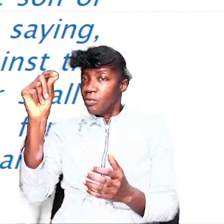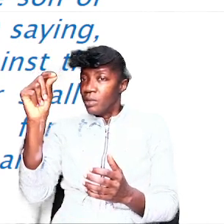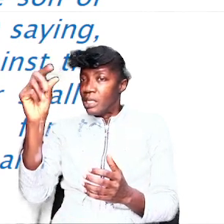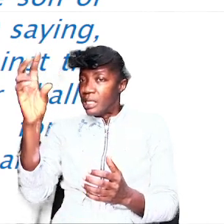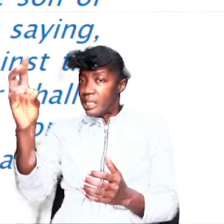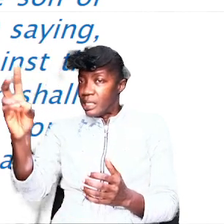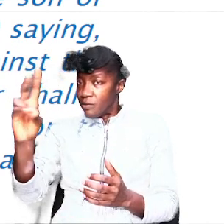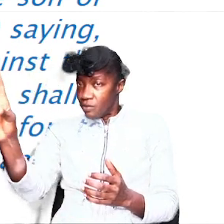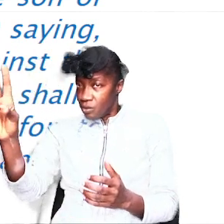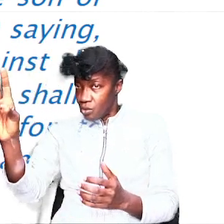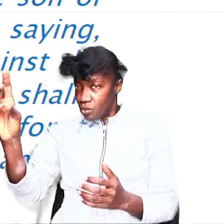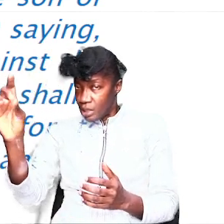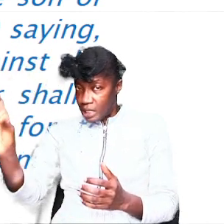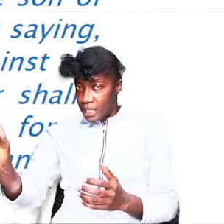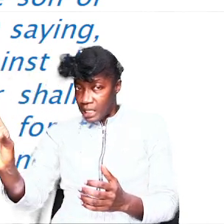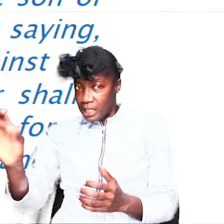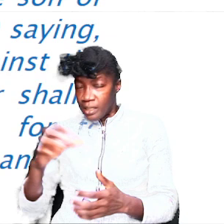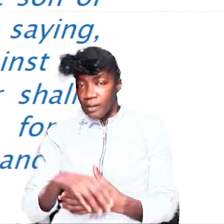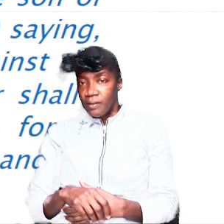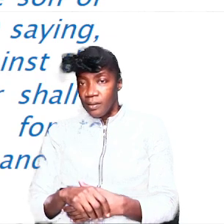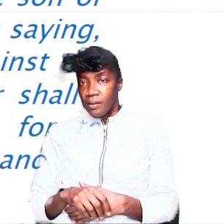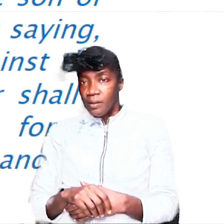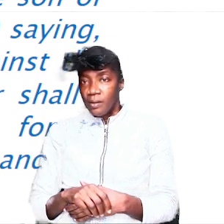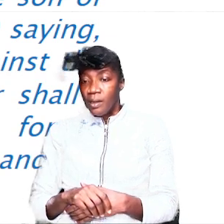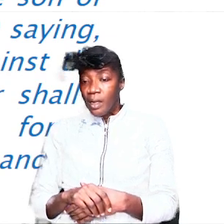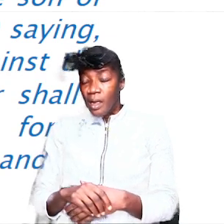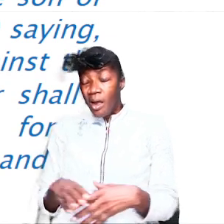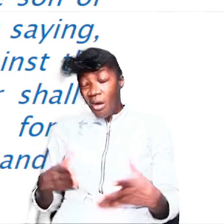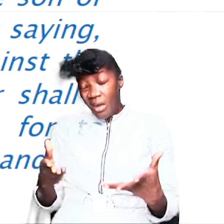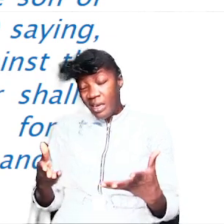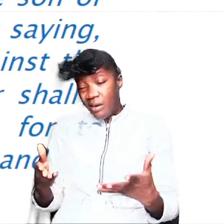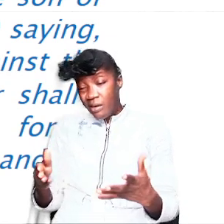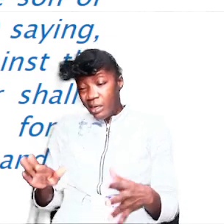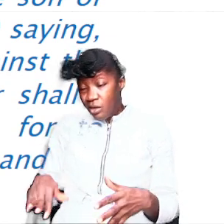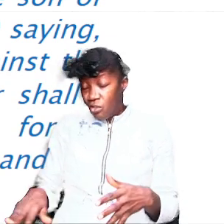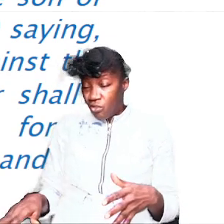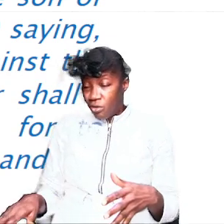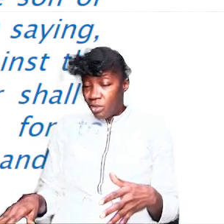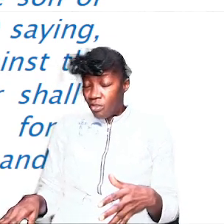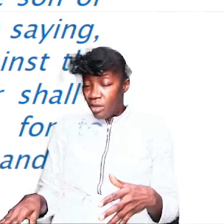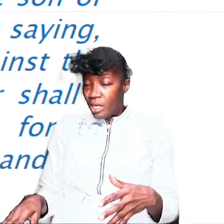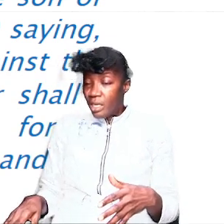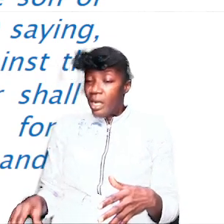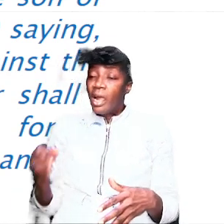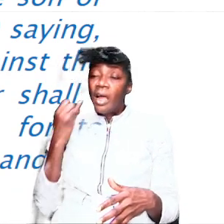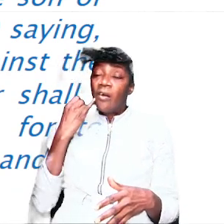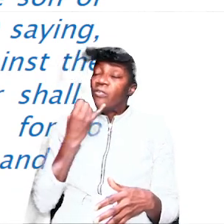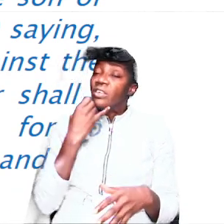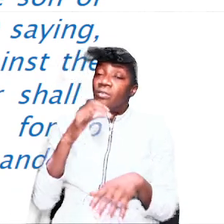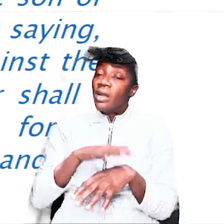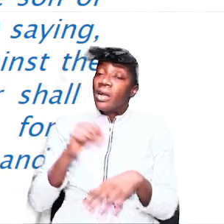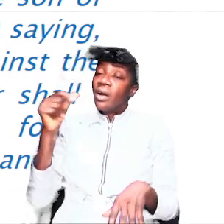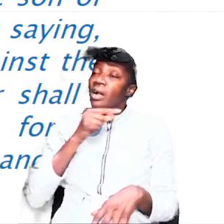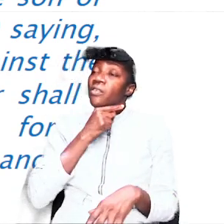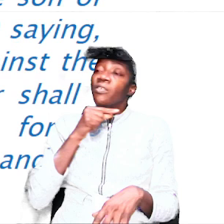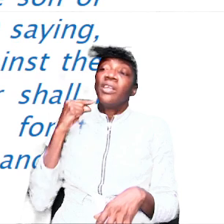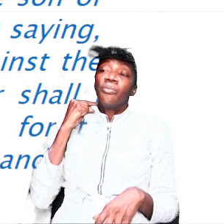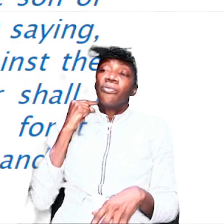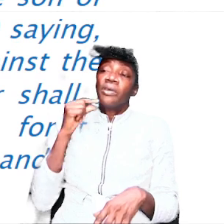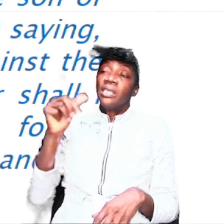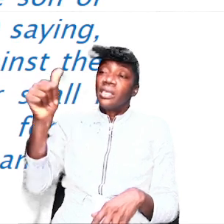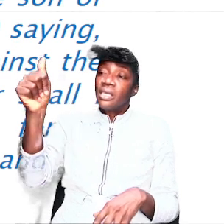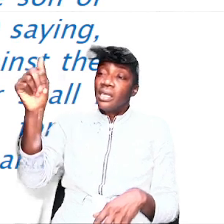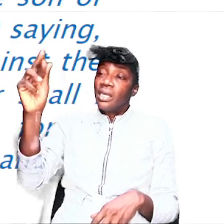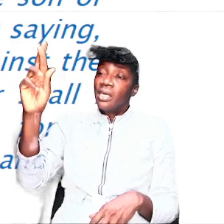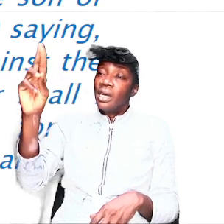we're saying that normally the children of Israel call for the priest and the Ark of the Covenant when they want to